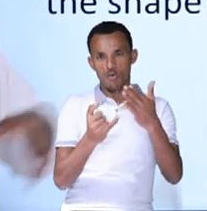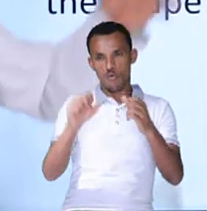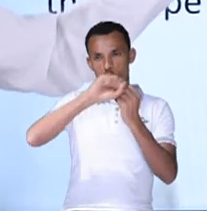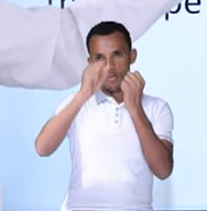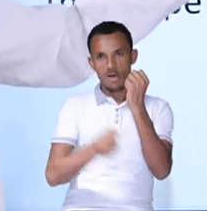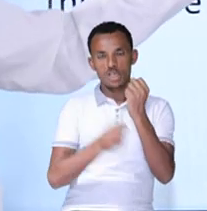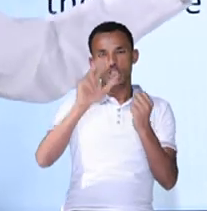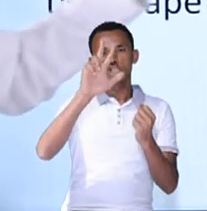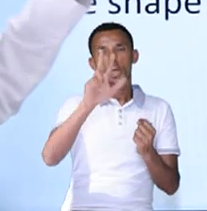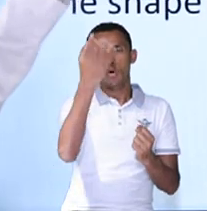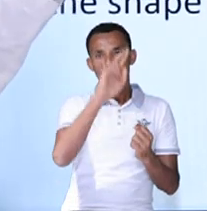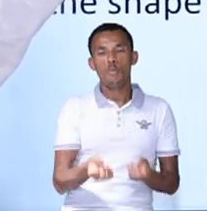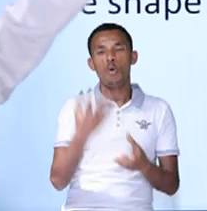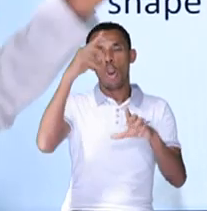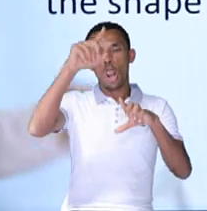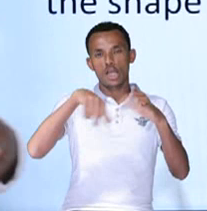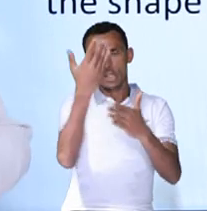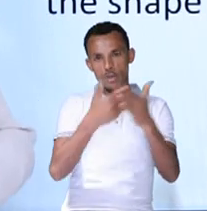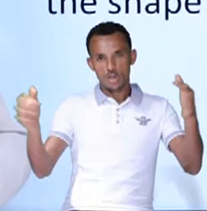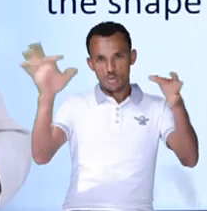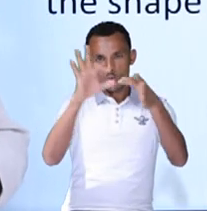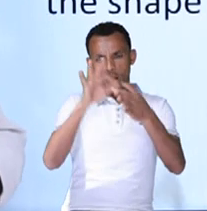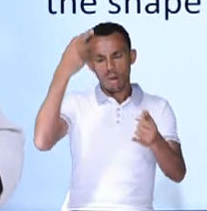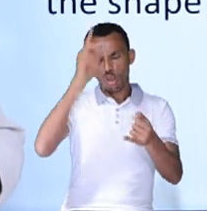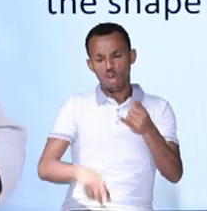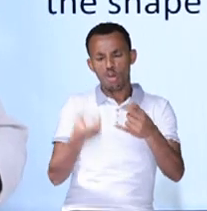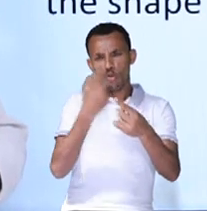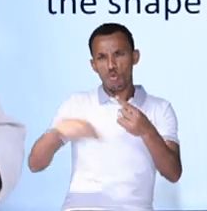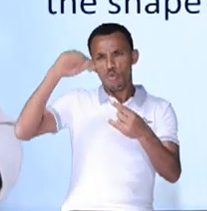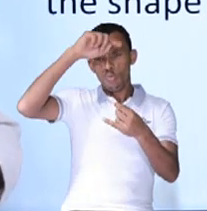formed by 3 or more line segments joined end to end.